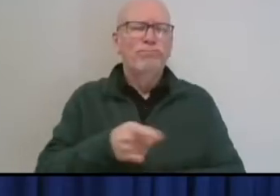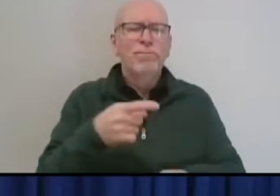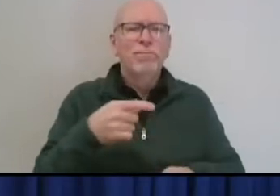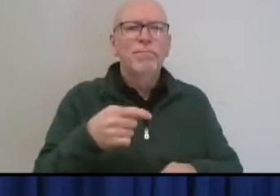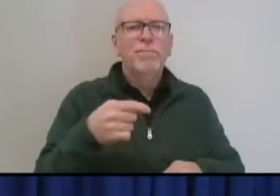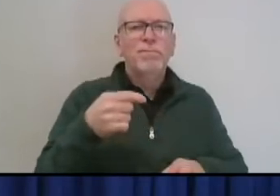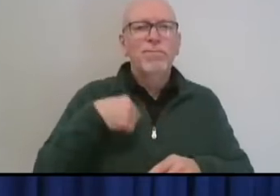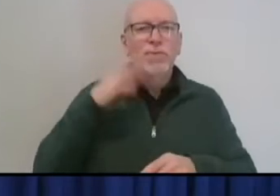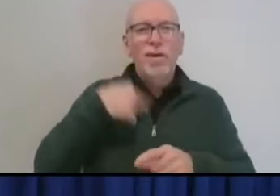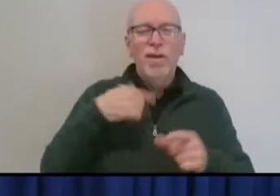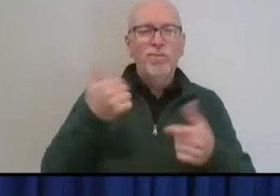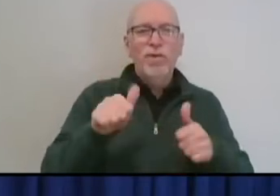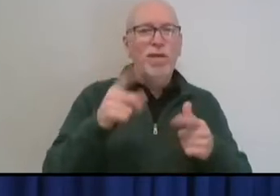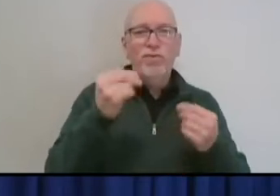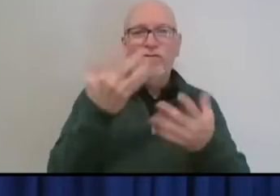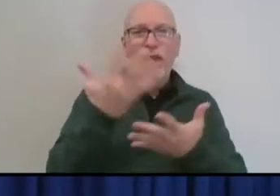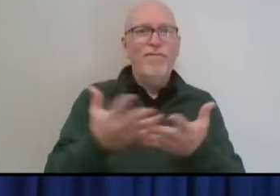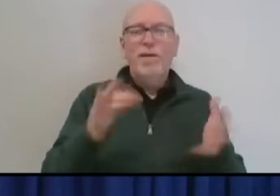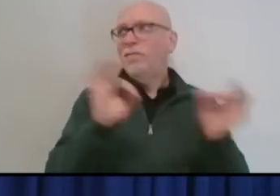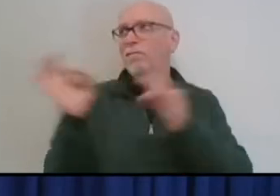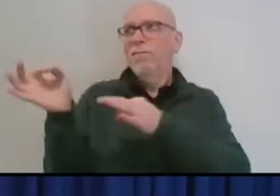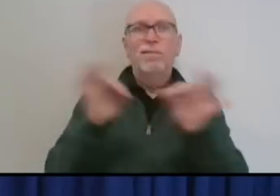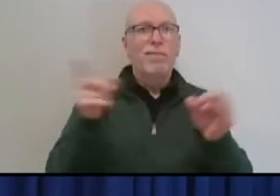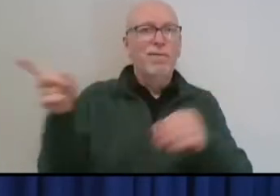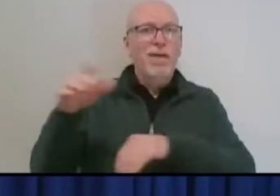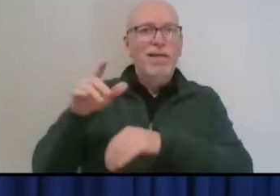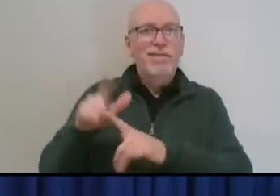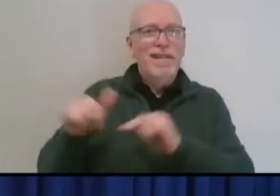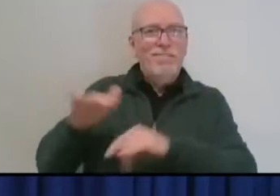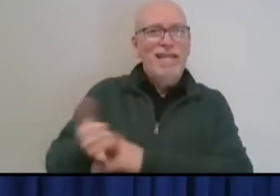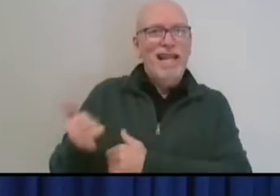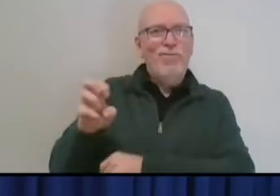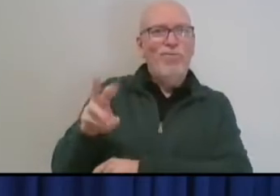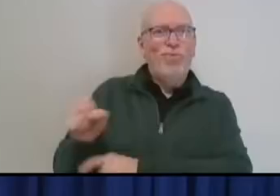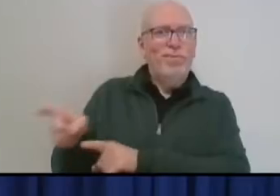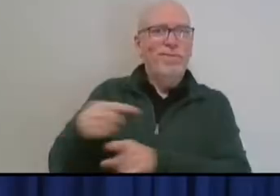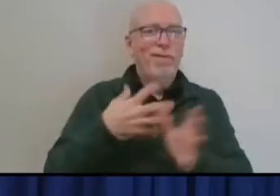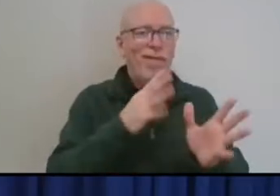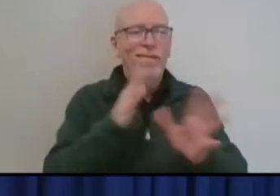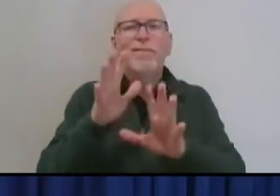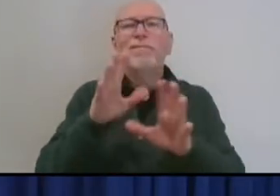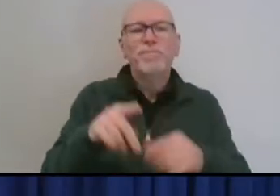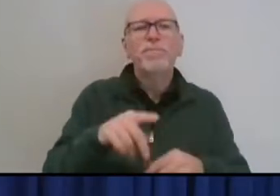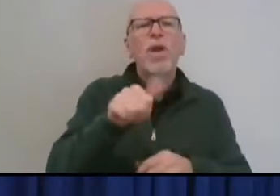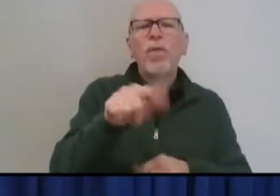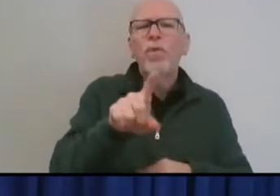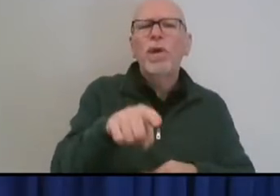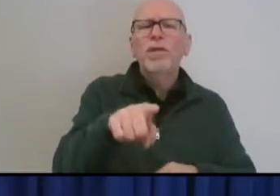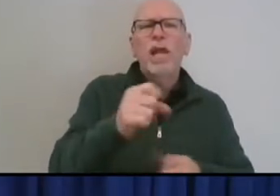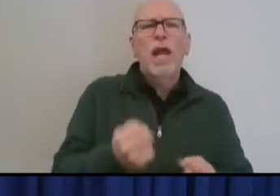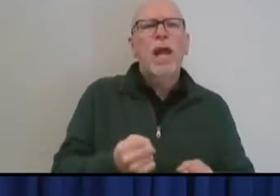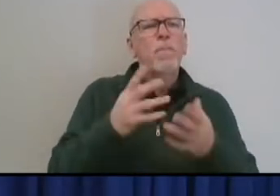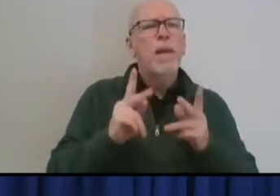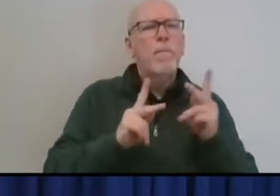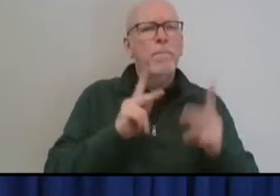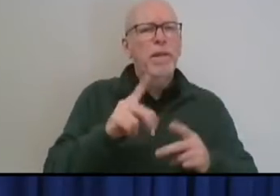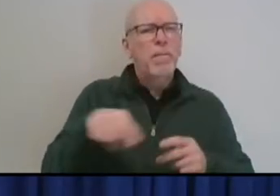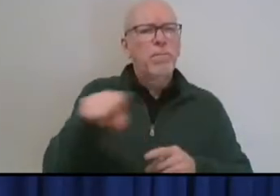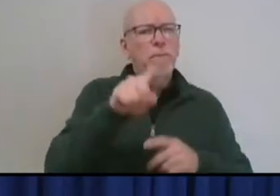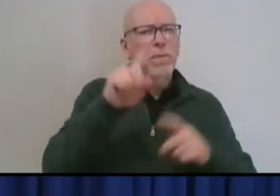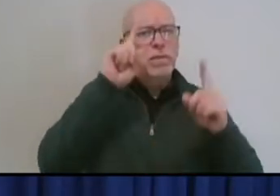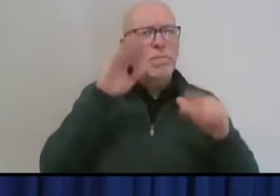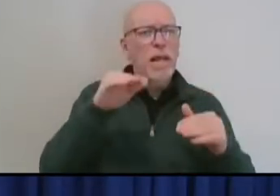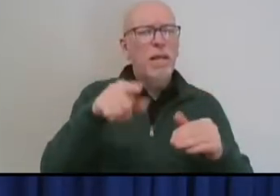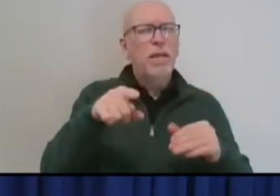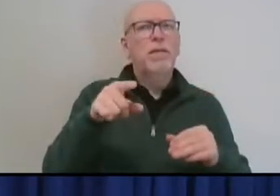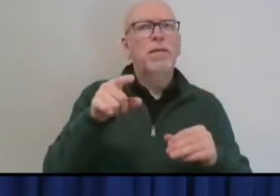apologize. I'm doing like 5 things over here, anchoring and talking to you guys. My other question is just how many people do you guys expect to